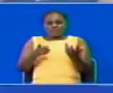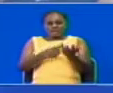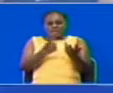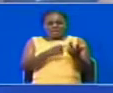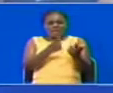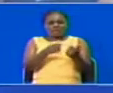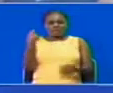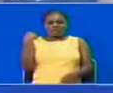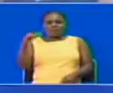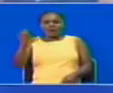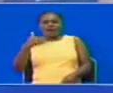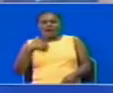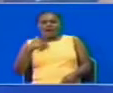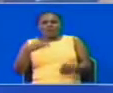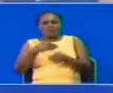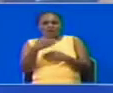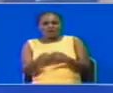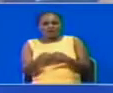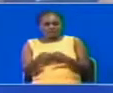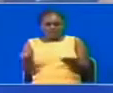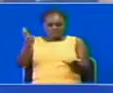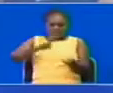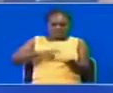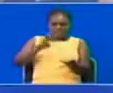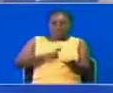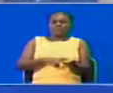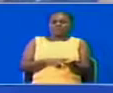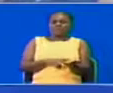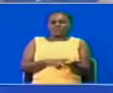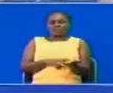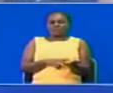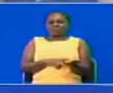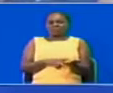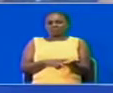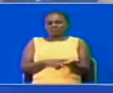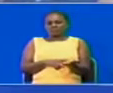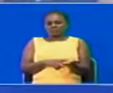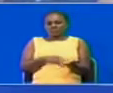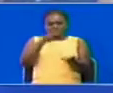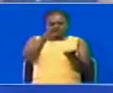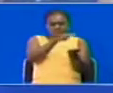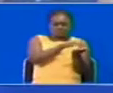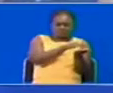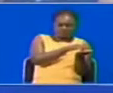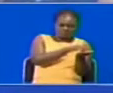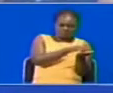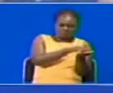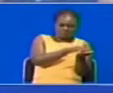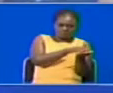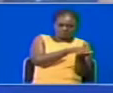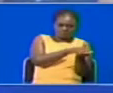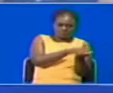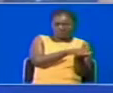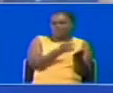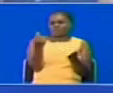could be having after the voter listing process comes to an end, when it's whittled down to maybe to comply